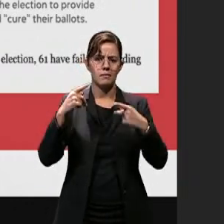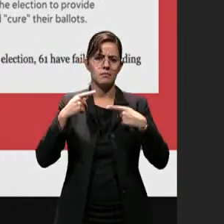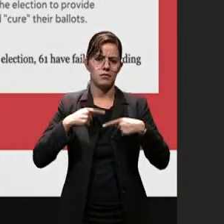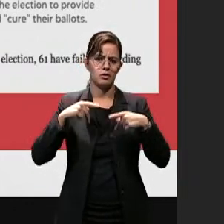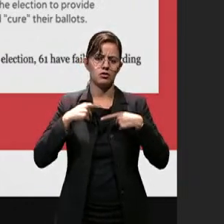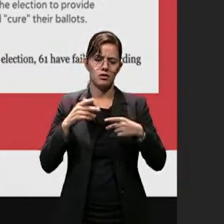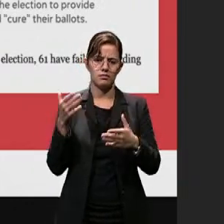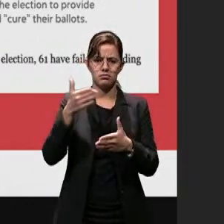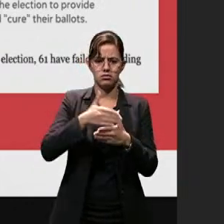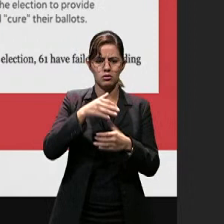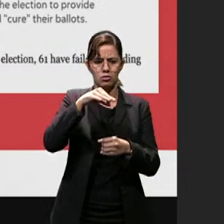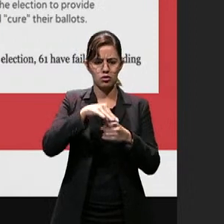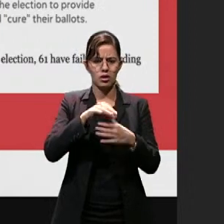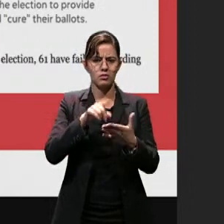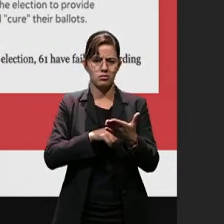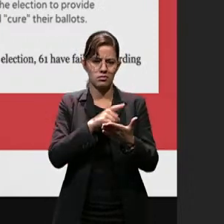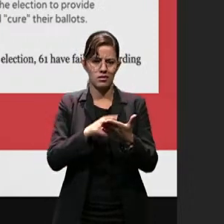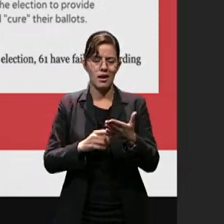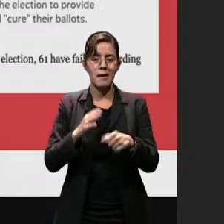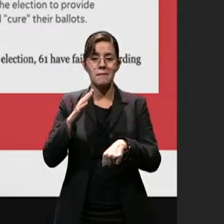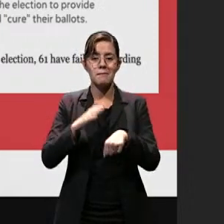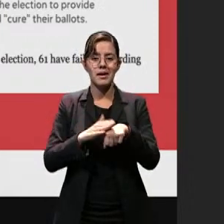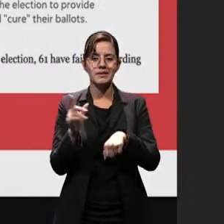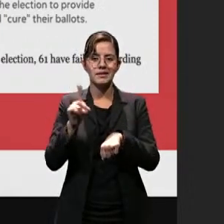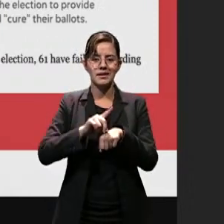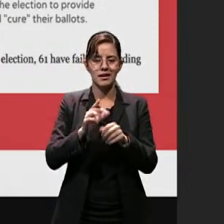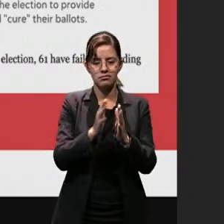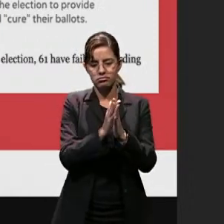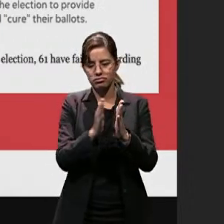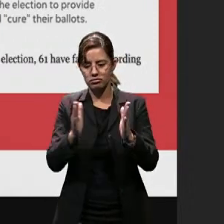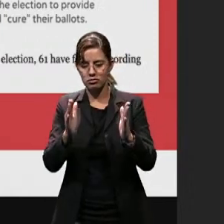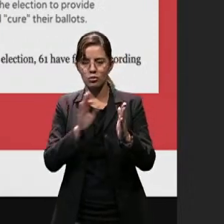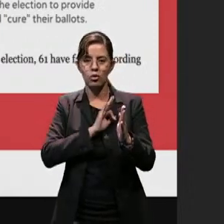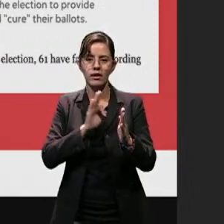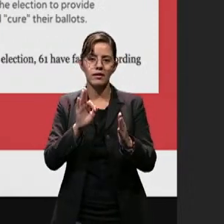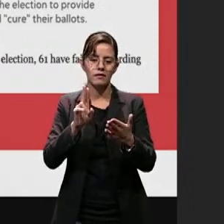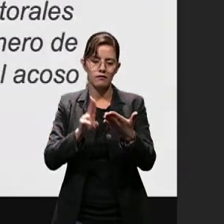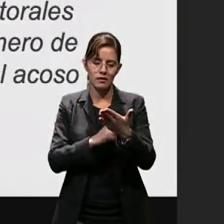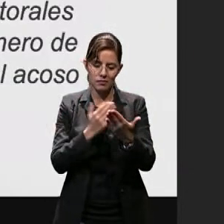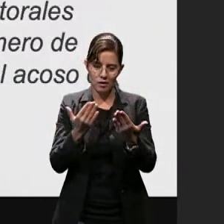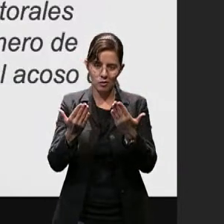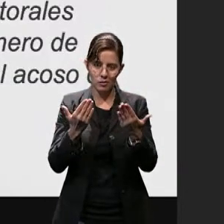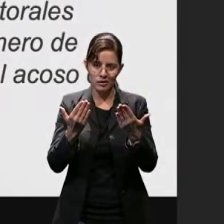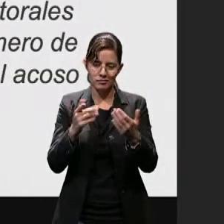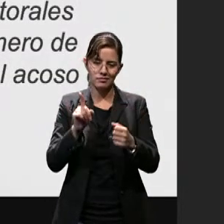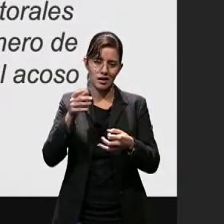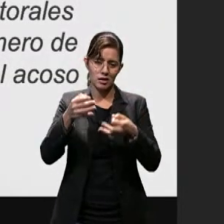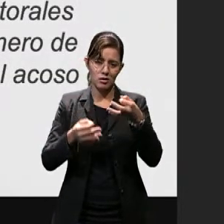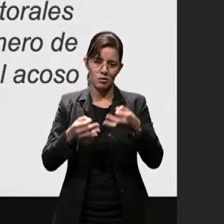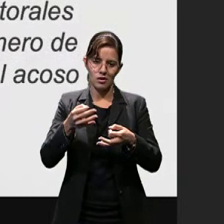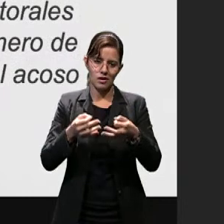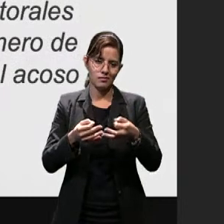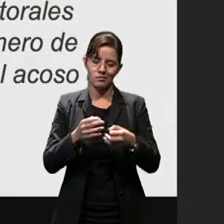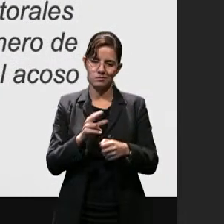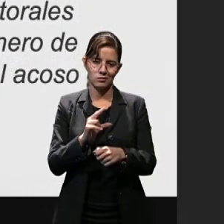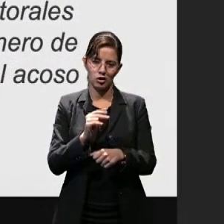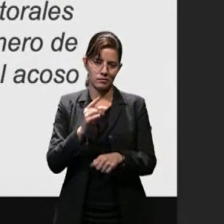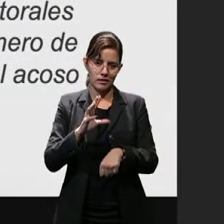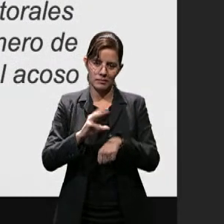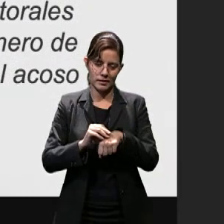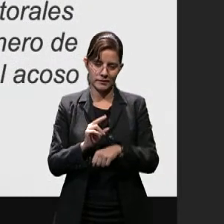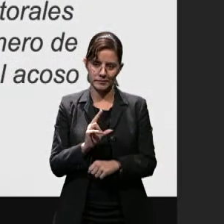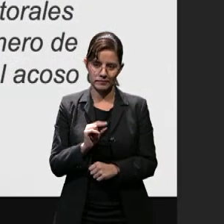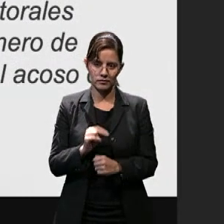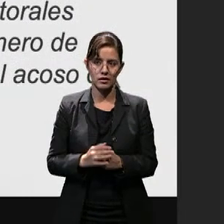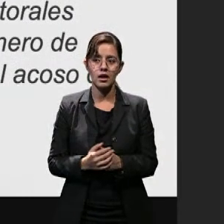verify their signature, and the court did not allow that. So when we talk about undermining the legitimacy of the 2020